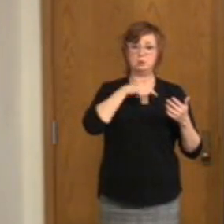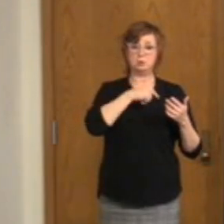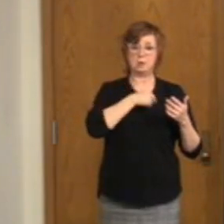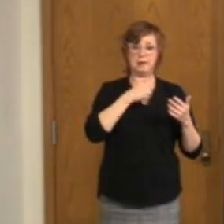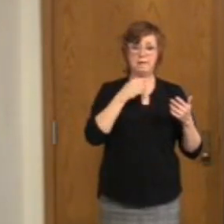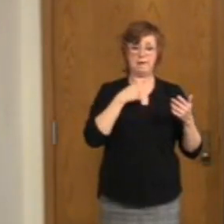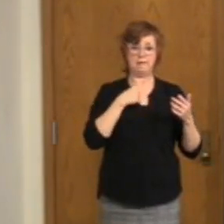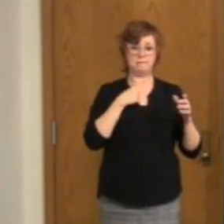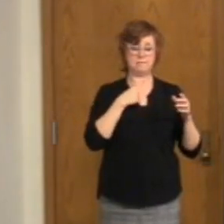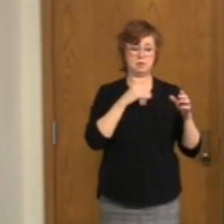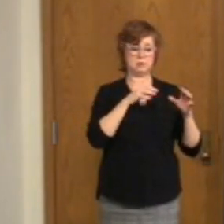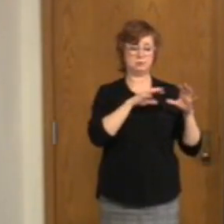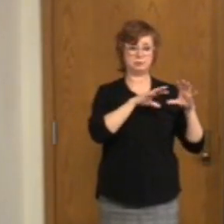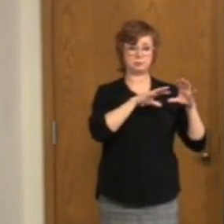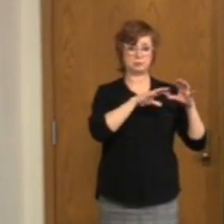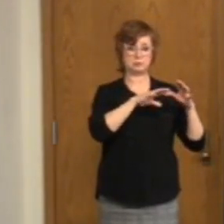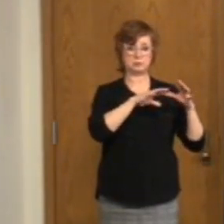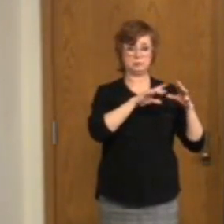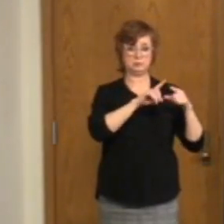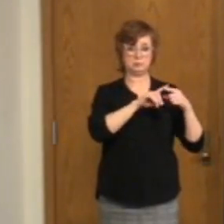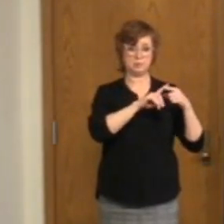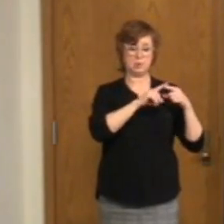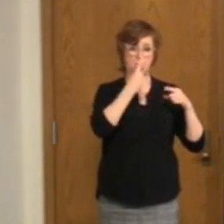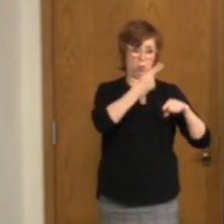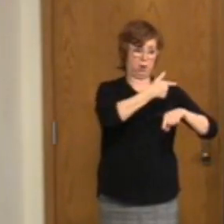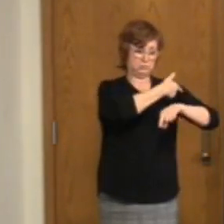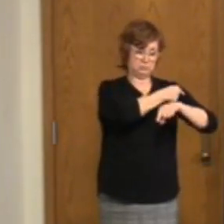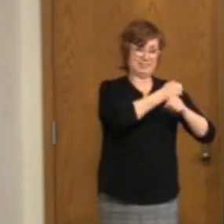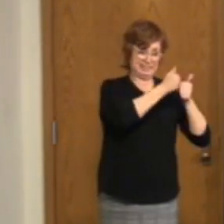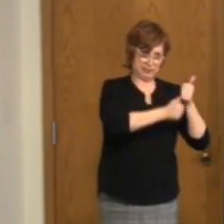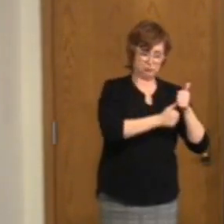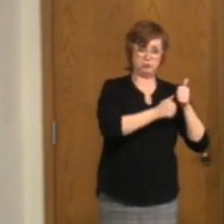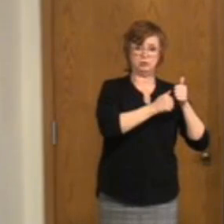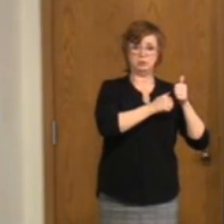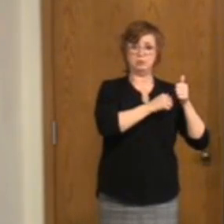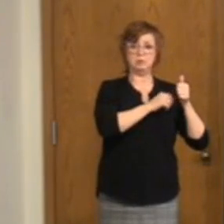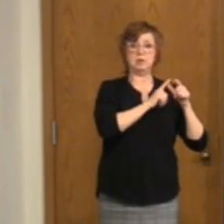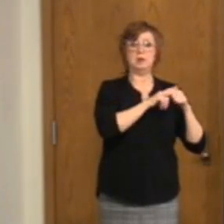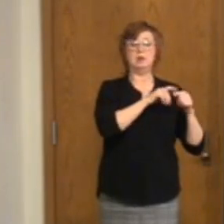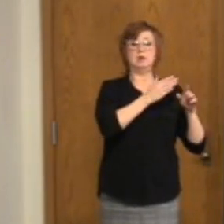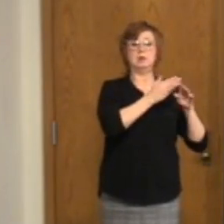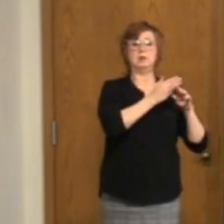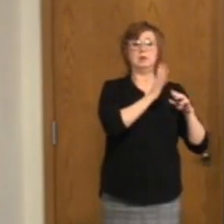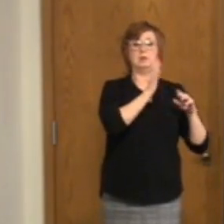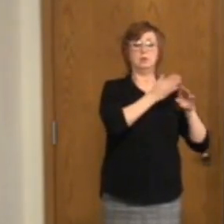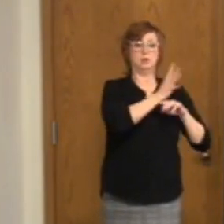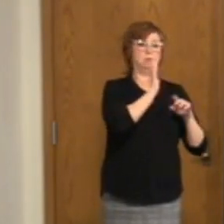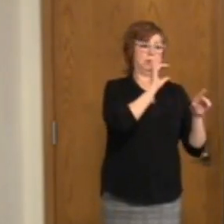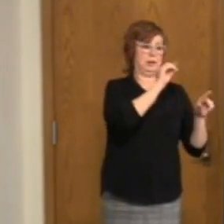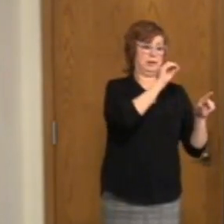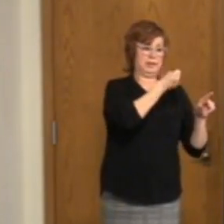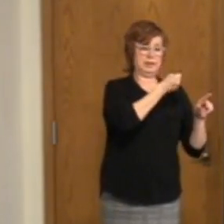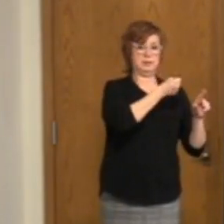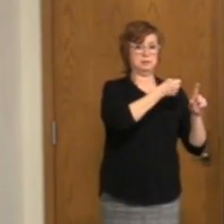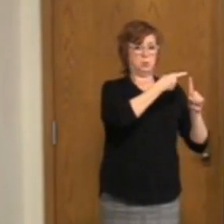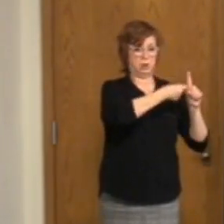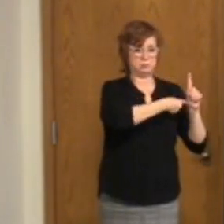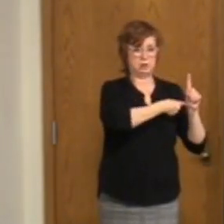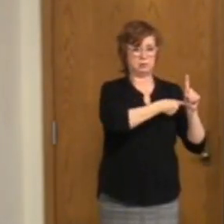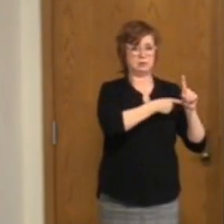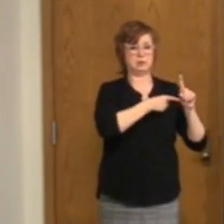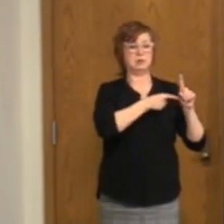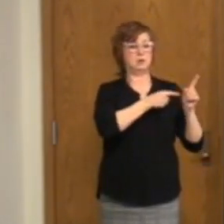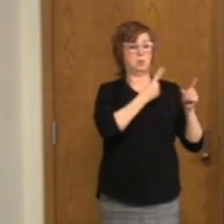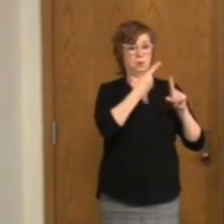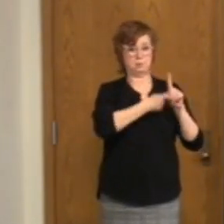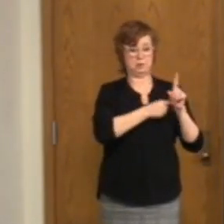moving to the next 10-year age group the next month. So I think that really has to be the primary focus, because moving through